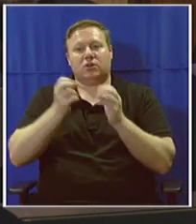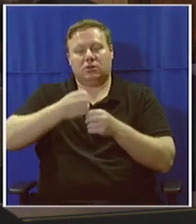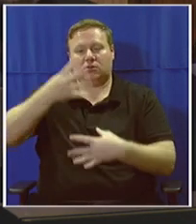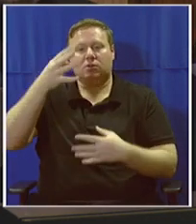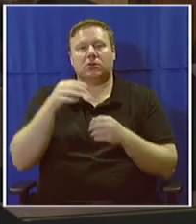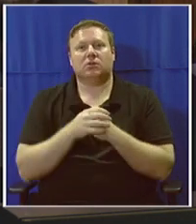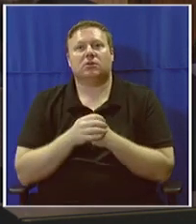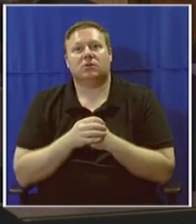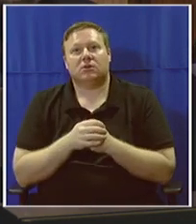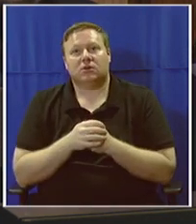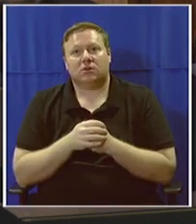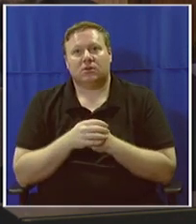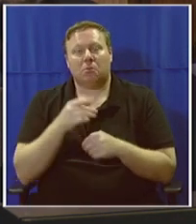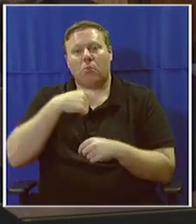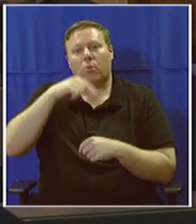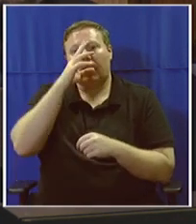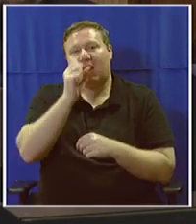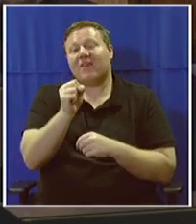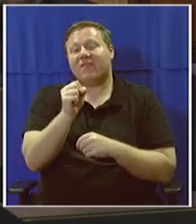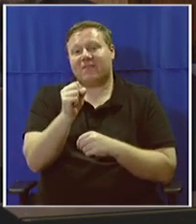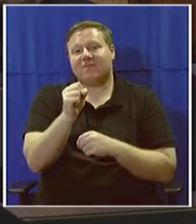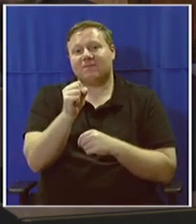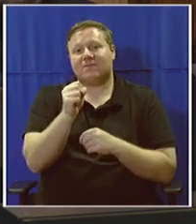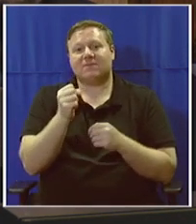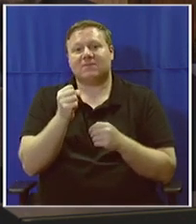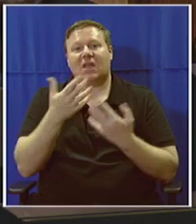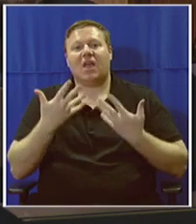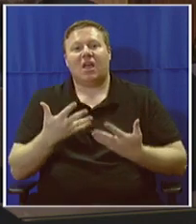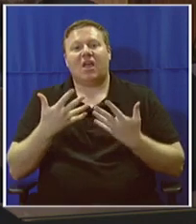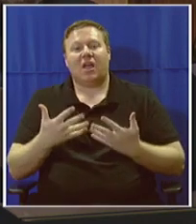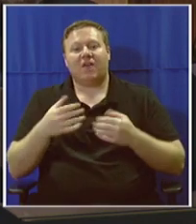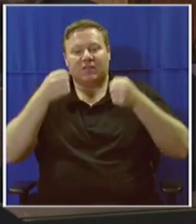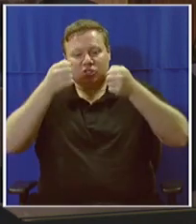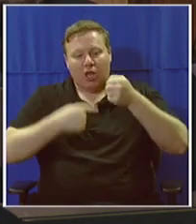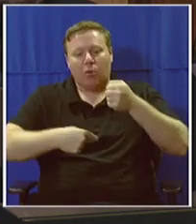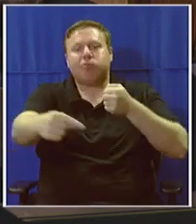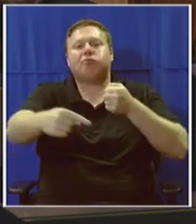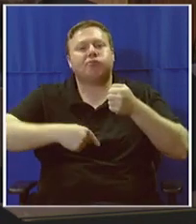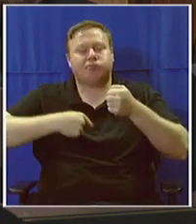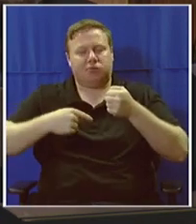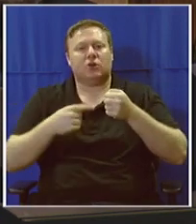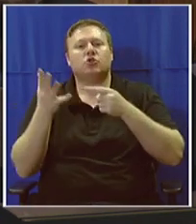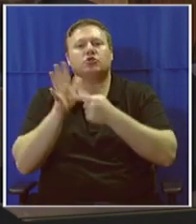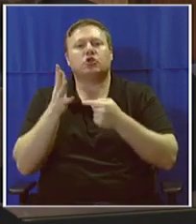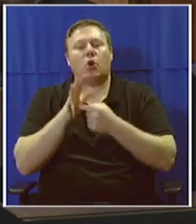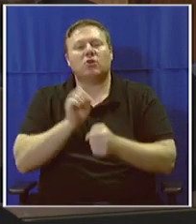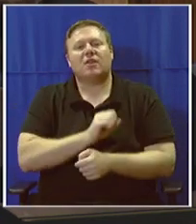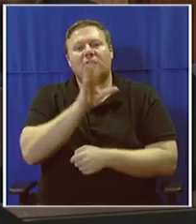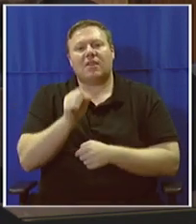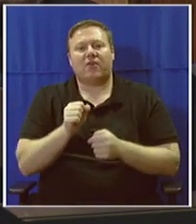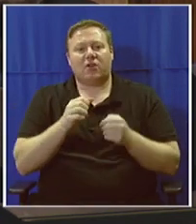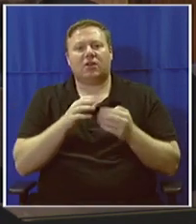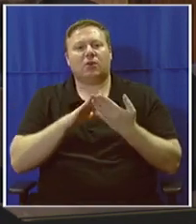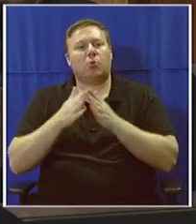hefty sentence will be seen as a clear demonstration that the South African society